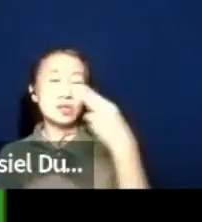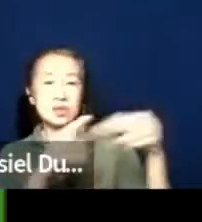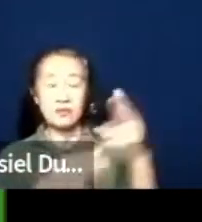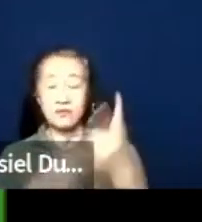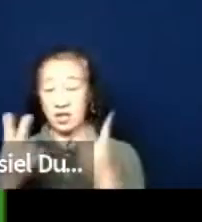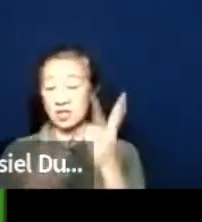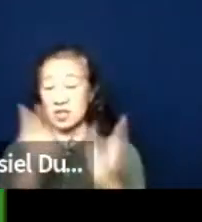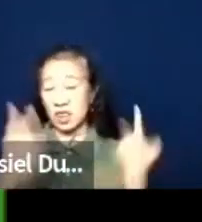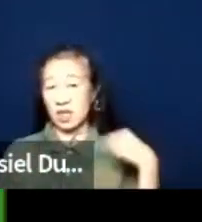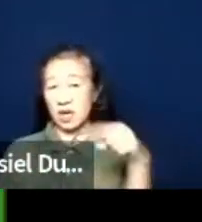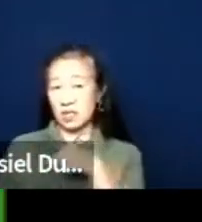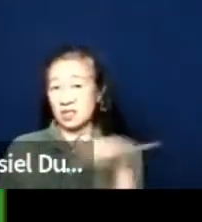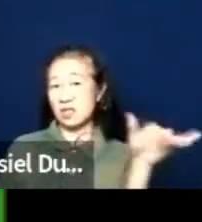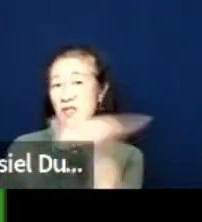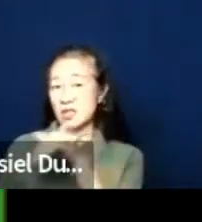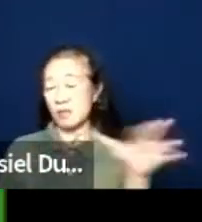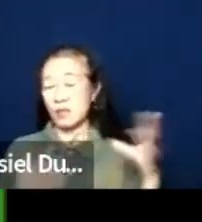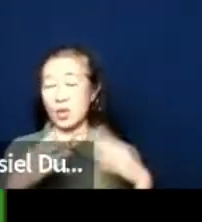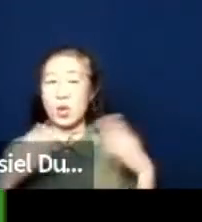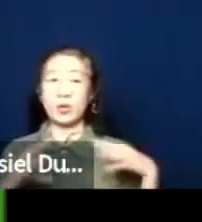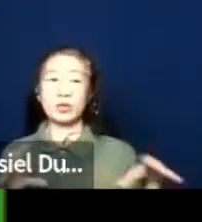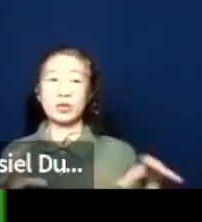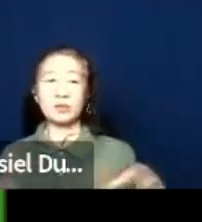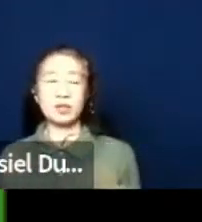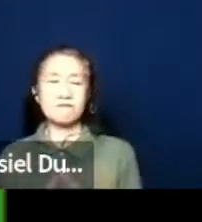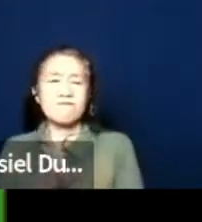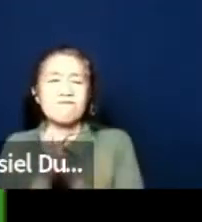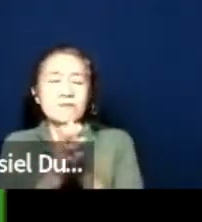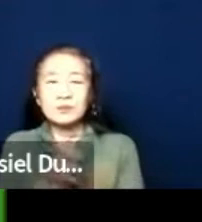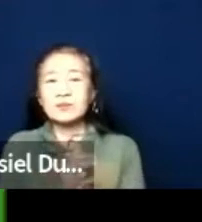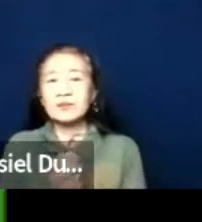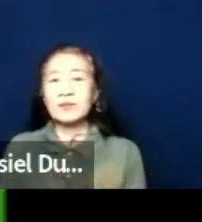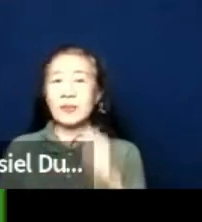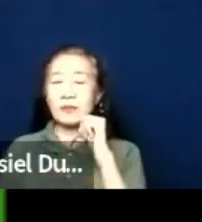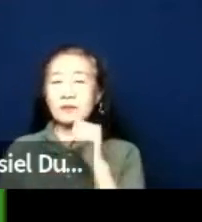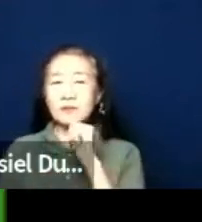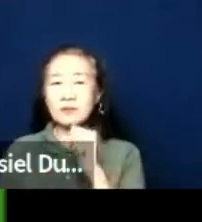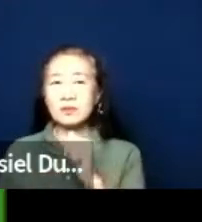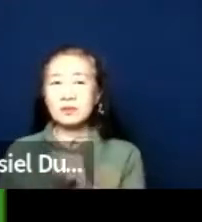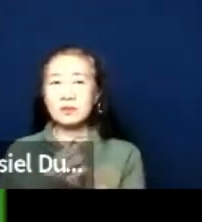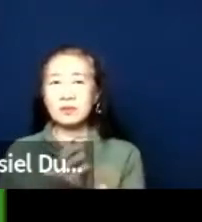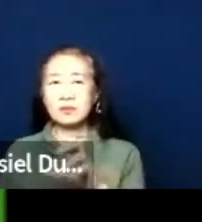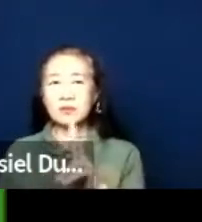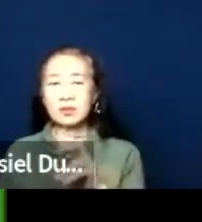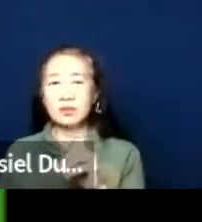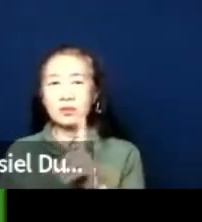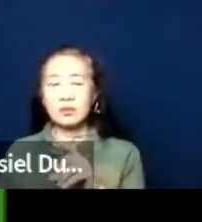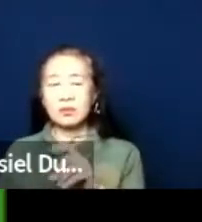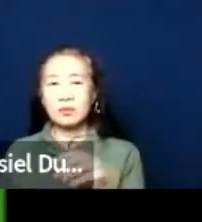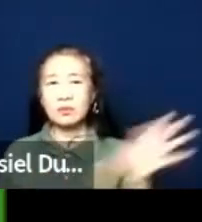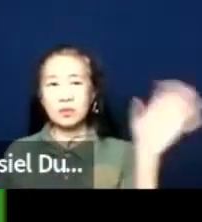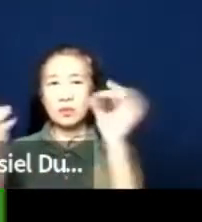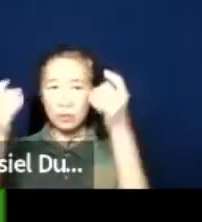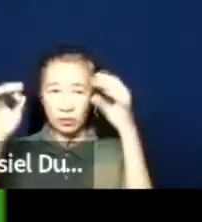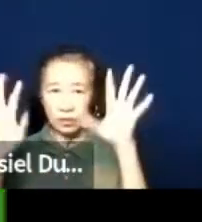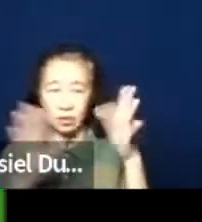visits us in the same cloth by Ernest Aguimang Yeboah. There's no harm in hoping